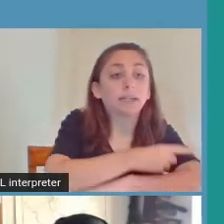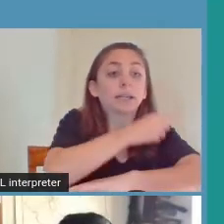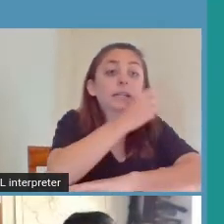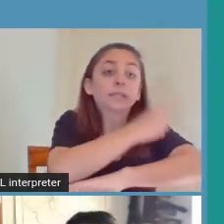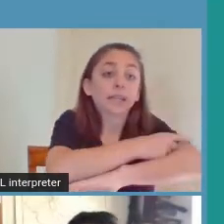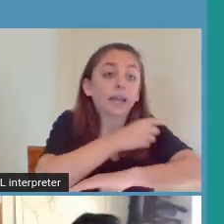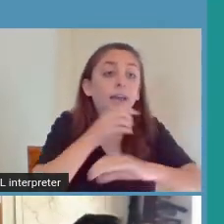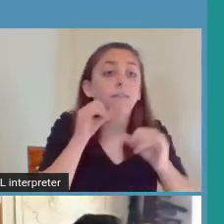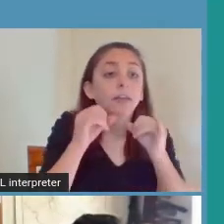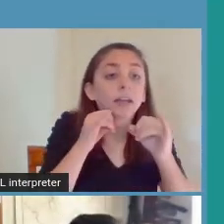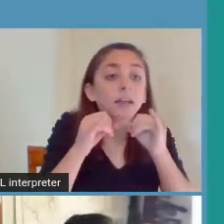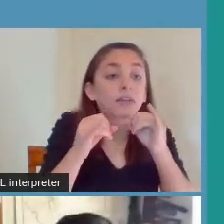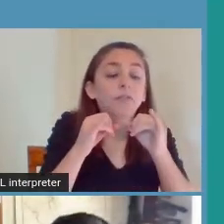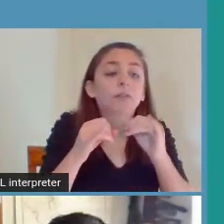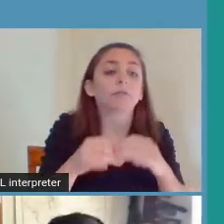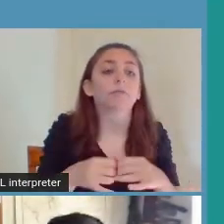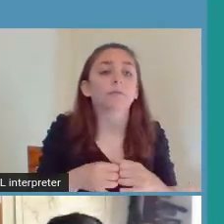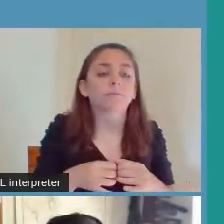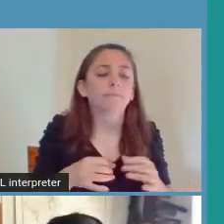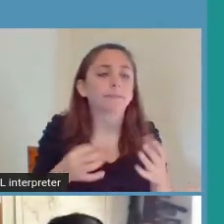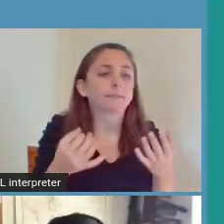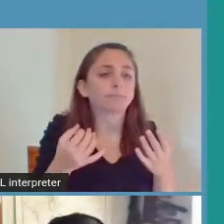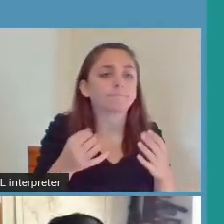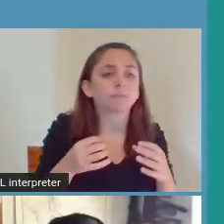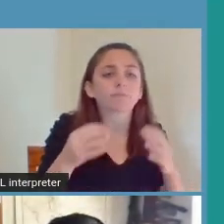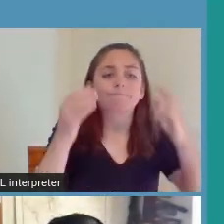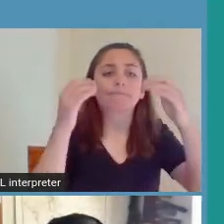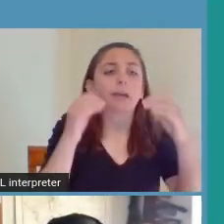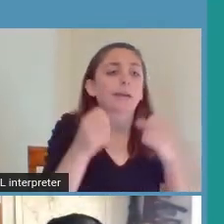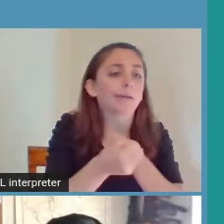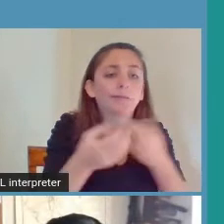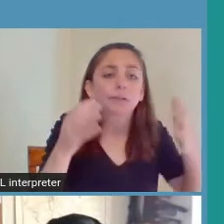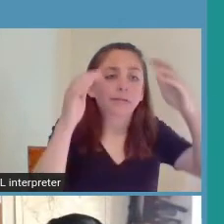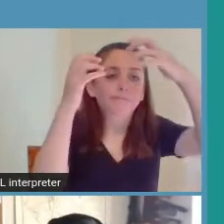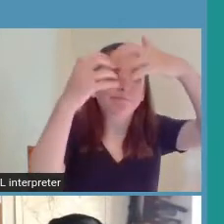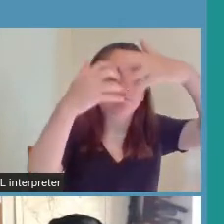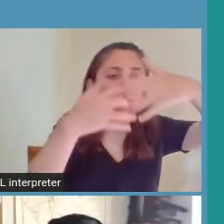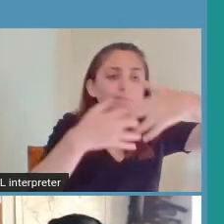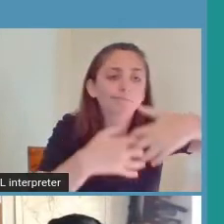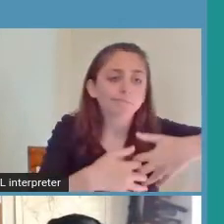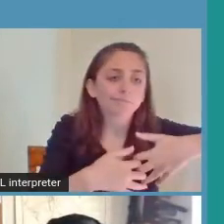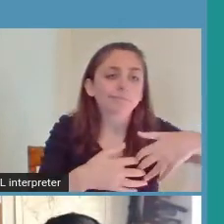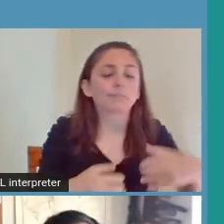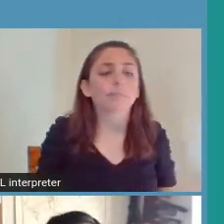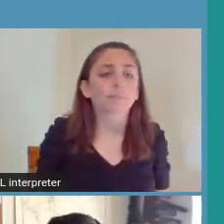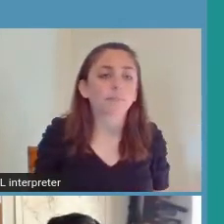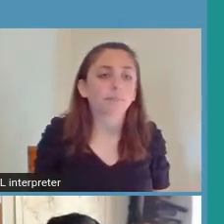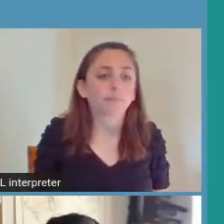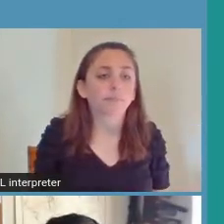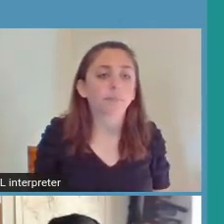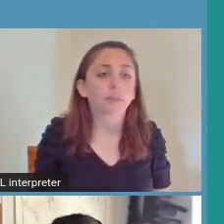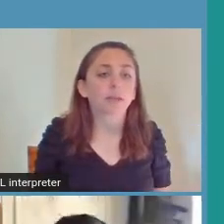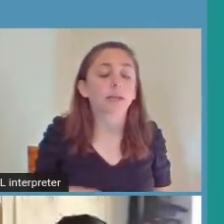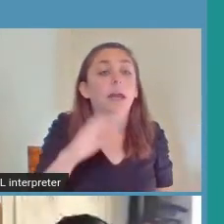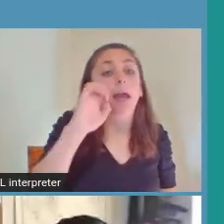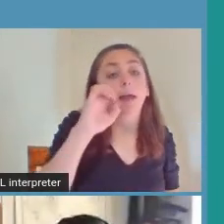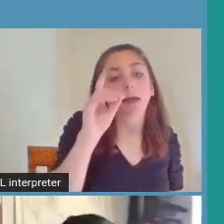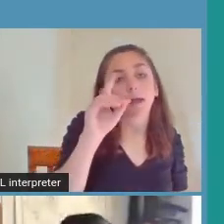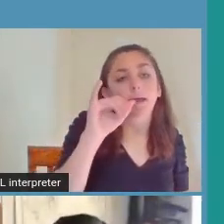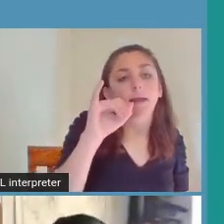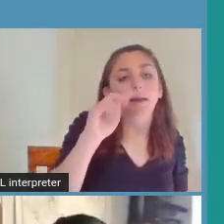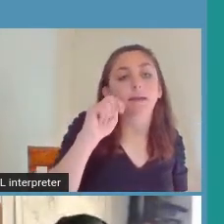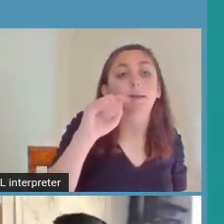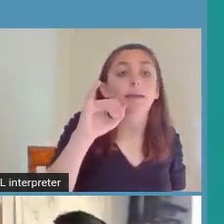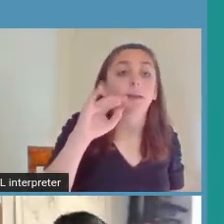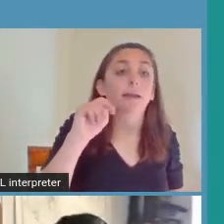interviews, it's making sure the equipment's working, making sure that that everything's all lined up, and then the editing process and listening